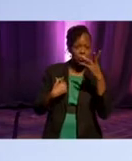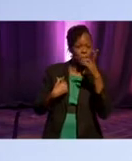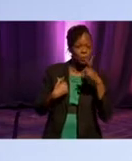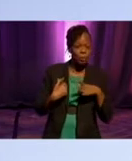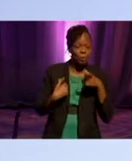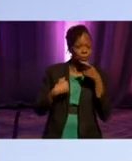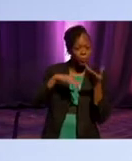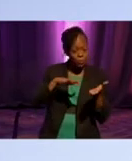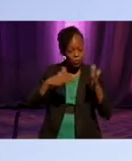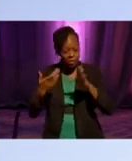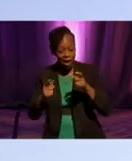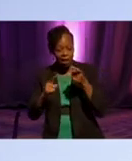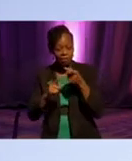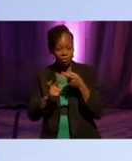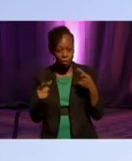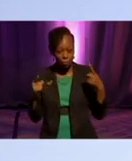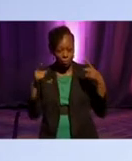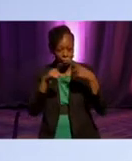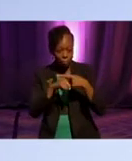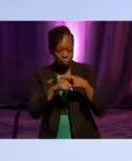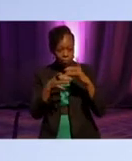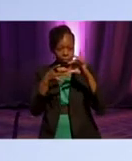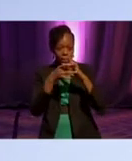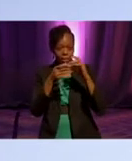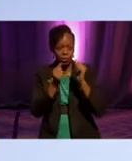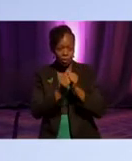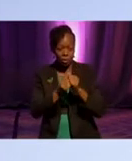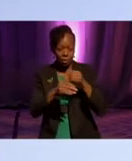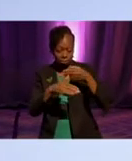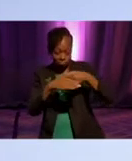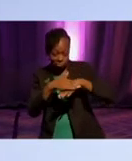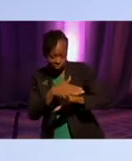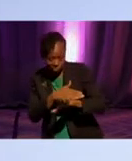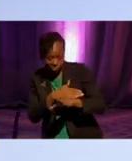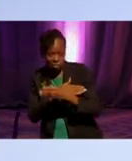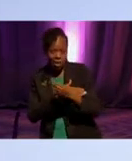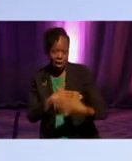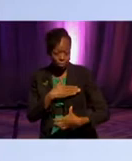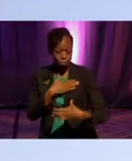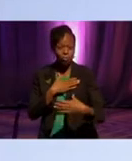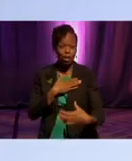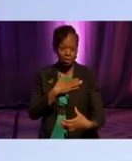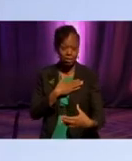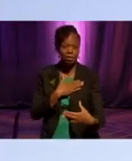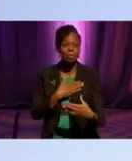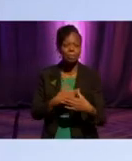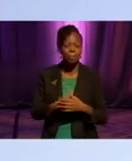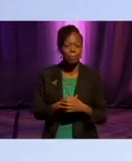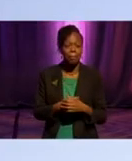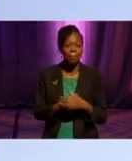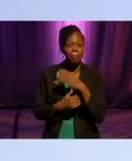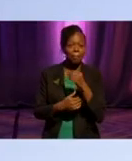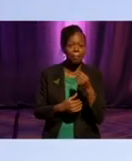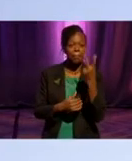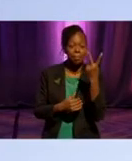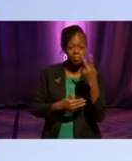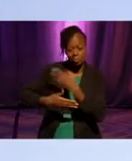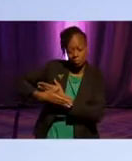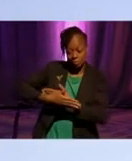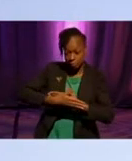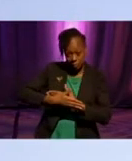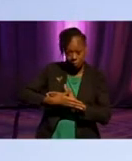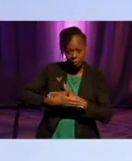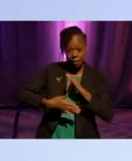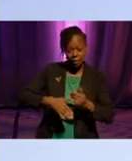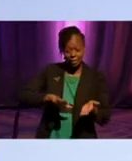who die from complications of childbirth and pregnancy, and 2 babies